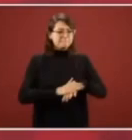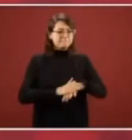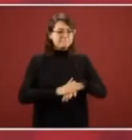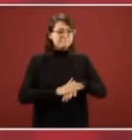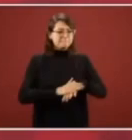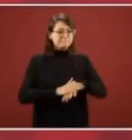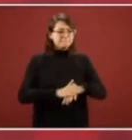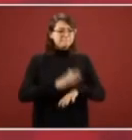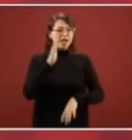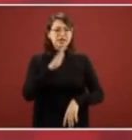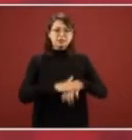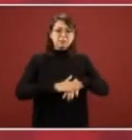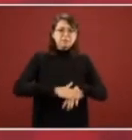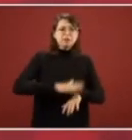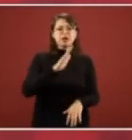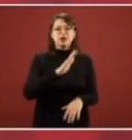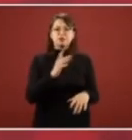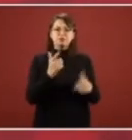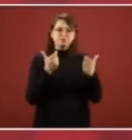riches.